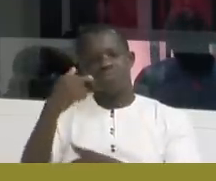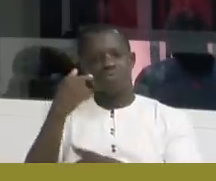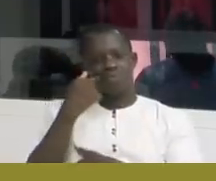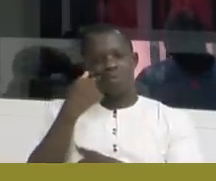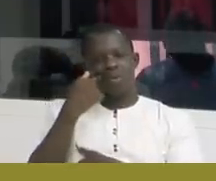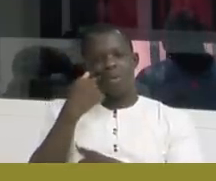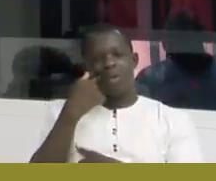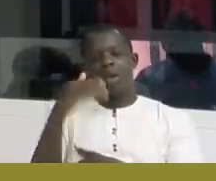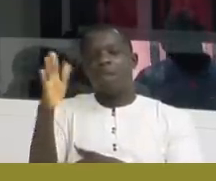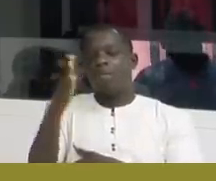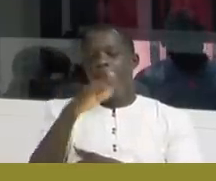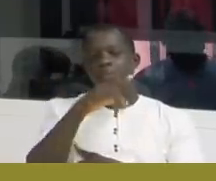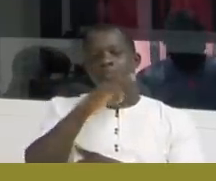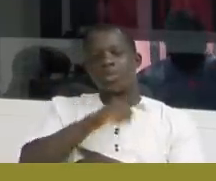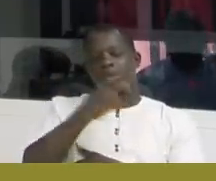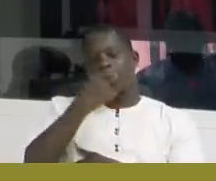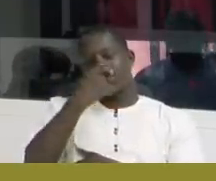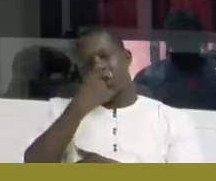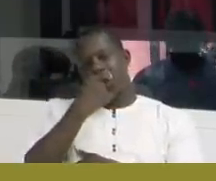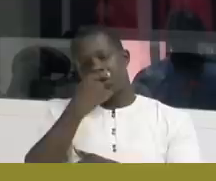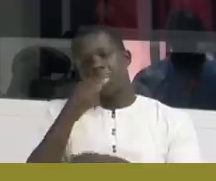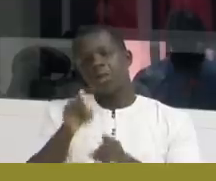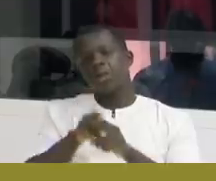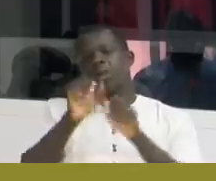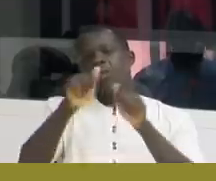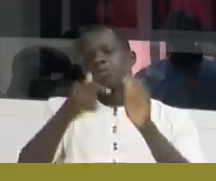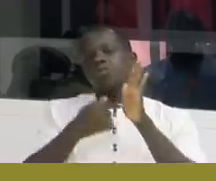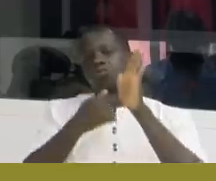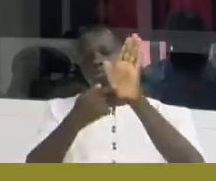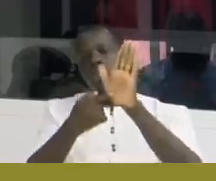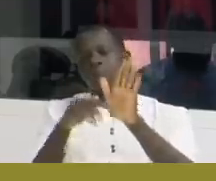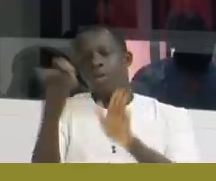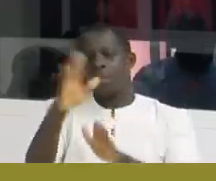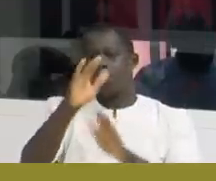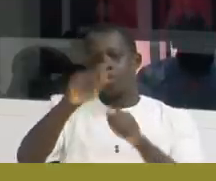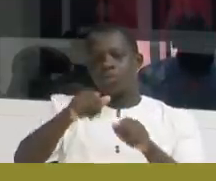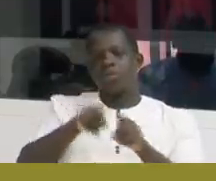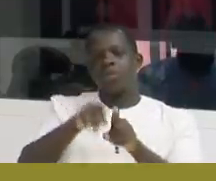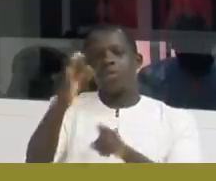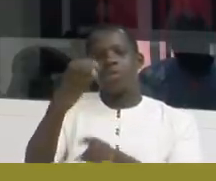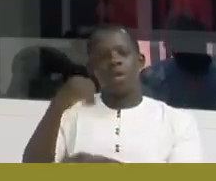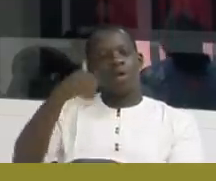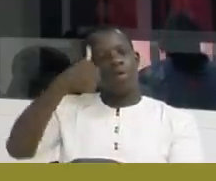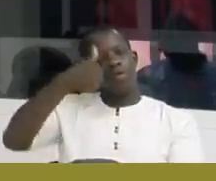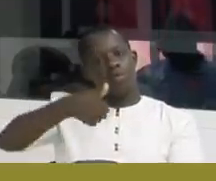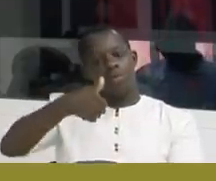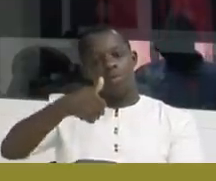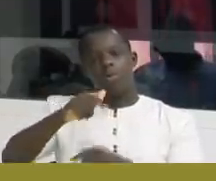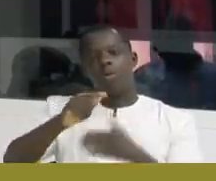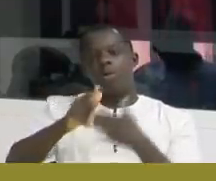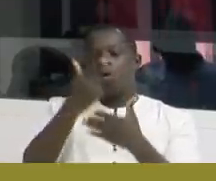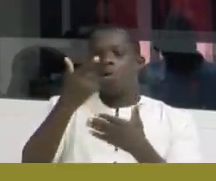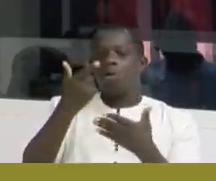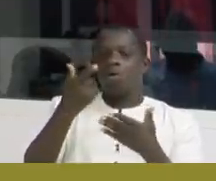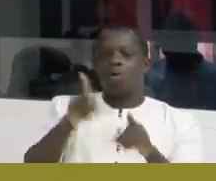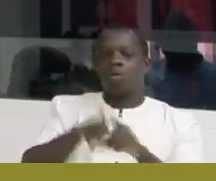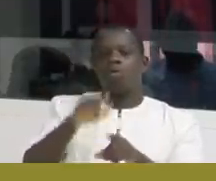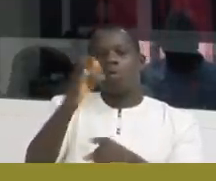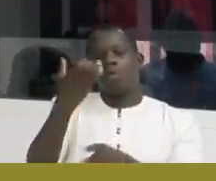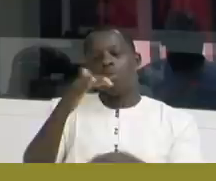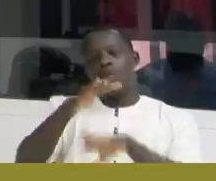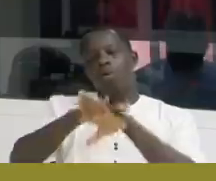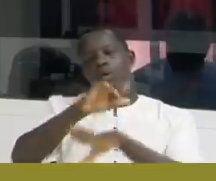Perhaps Mr. SINGHATEH, can you indicate whether you can come tomorrow or you can come on